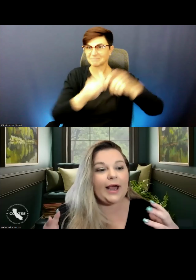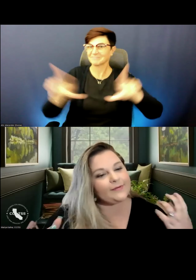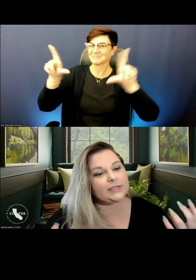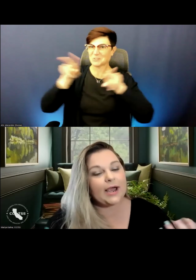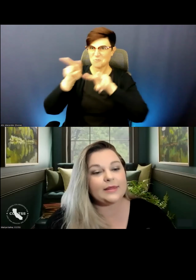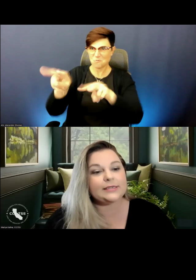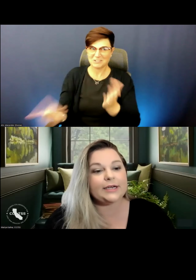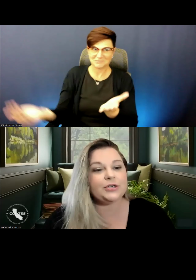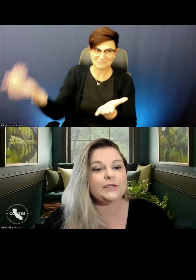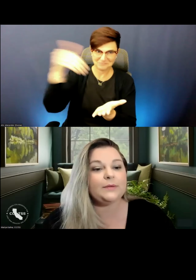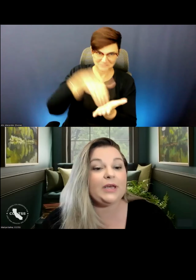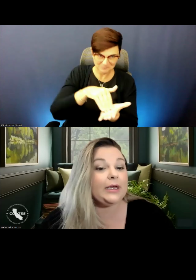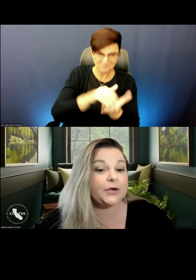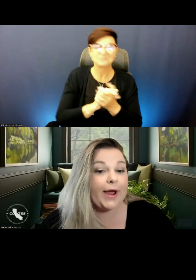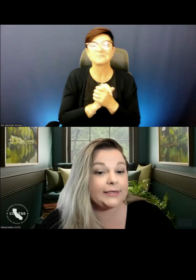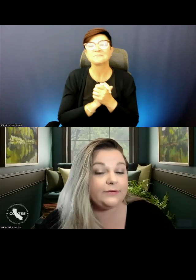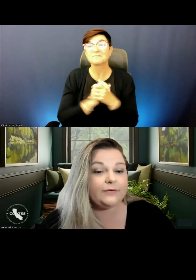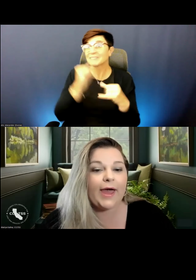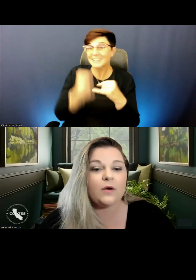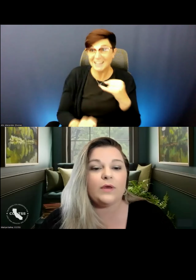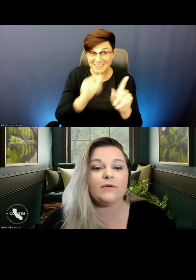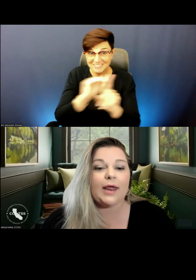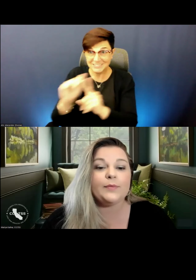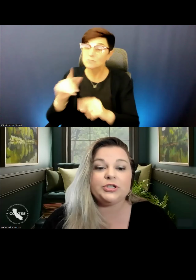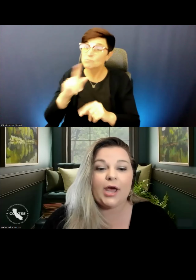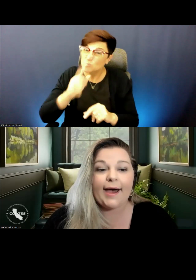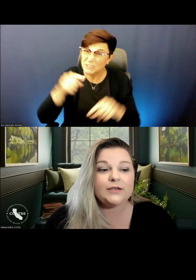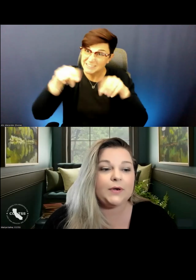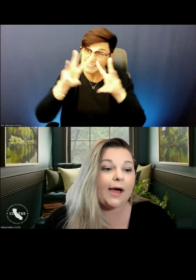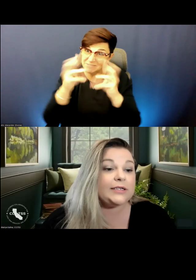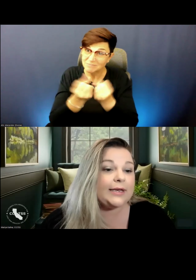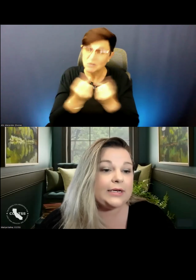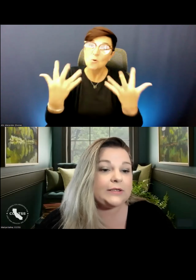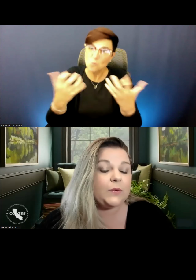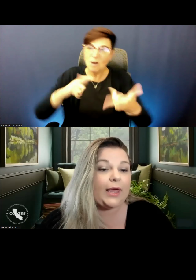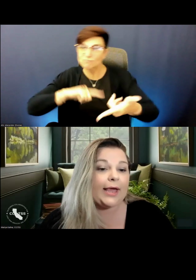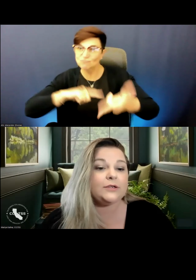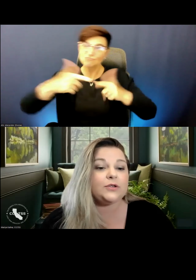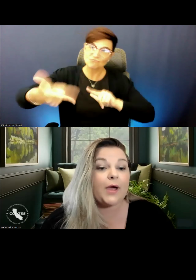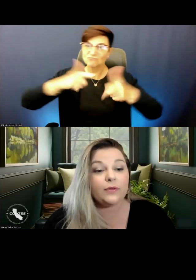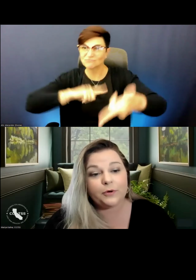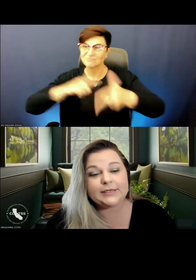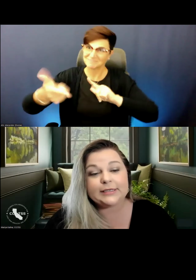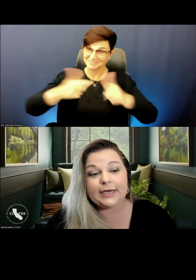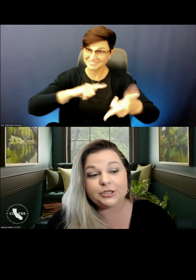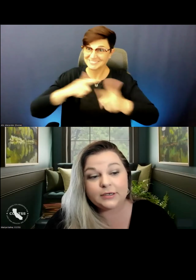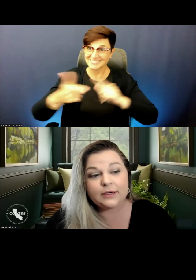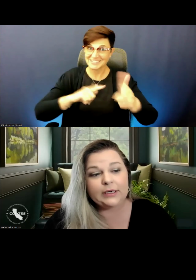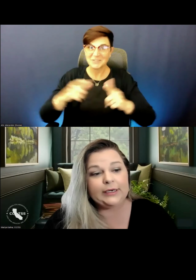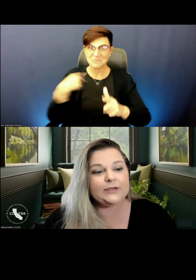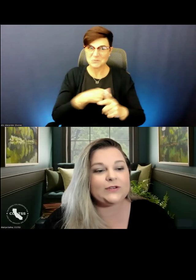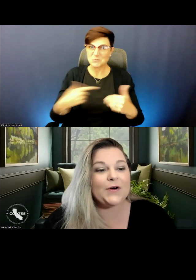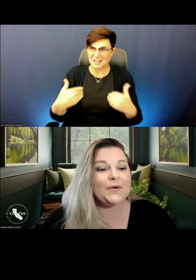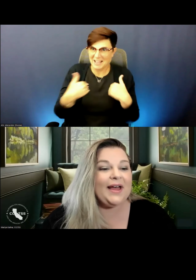we really kind of designed this session to be interactive, and we've enabled chat to allow attendees to engage throughout the